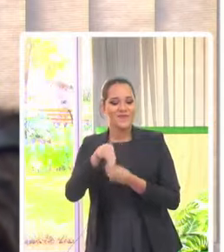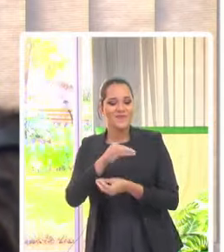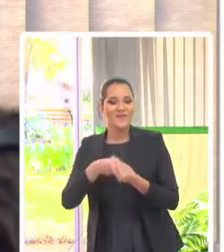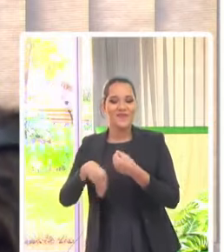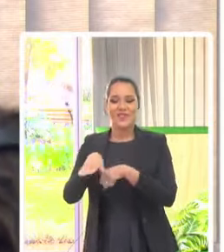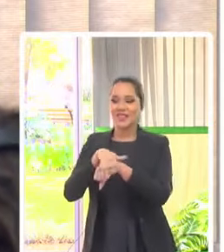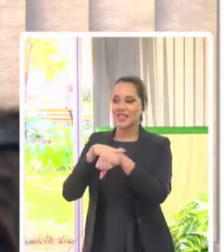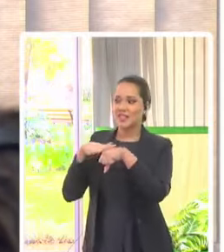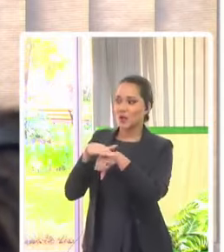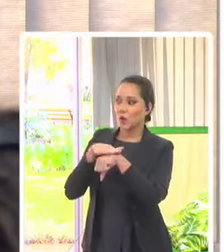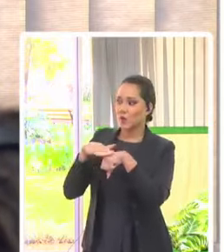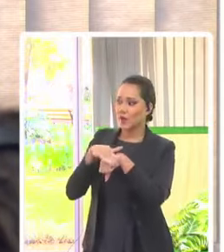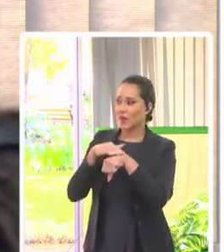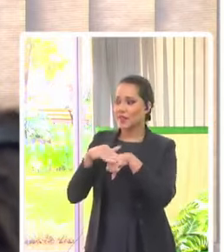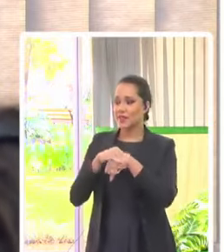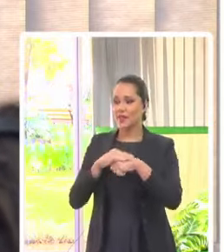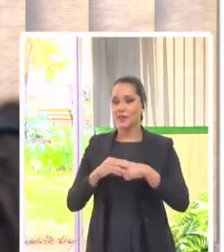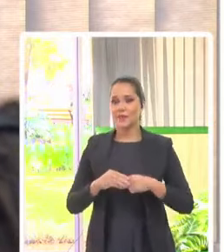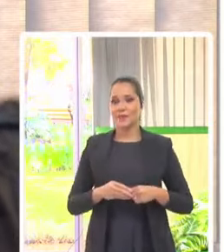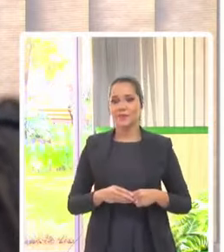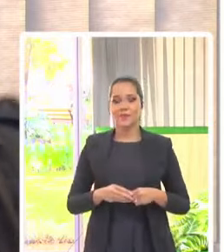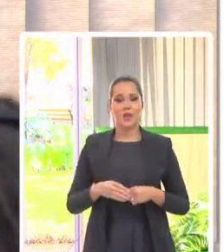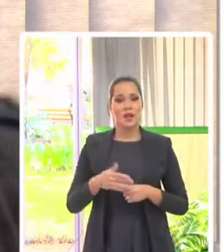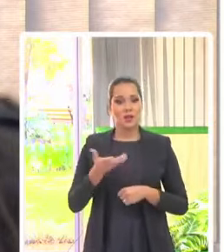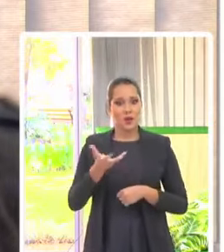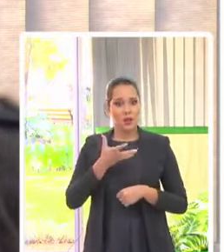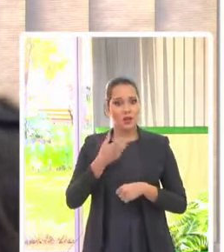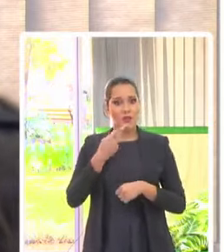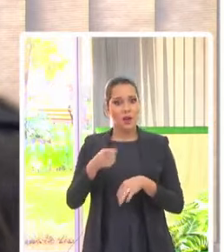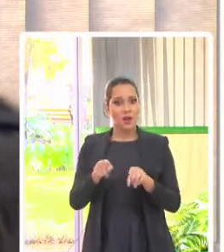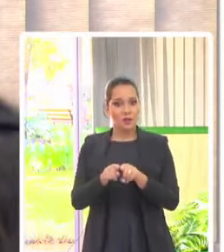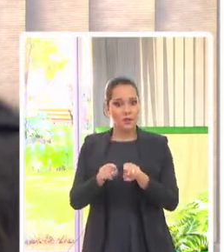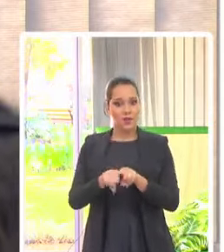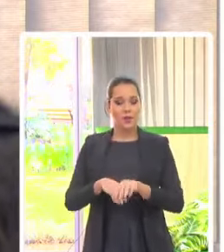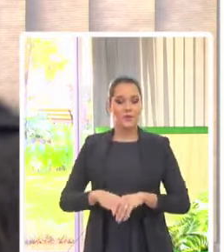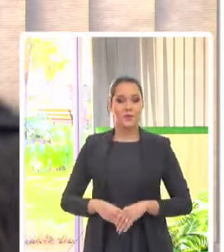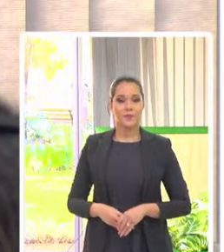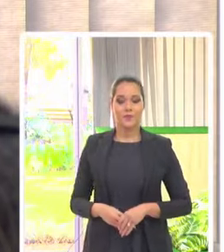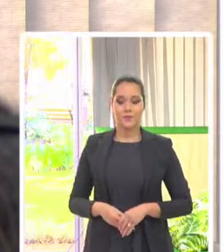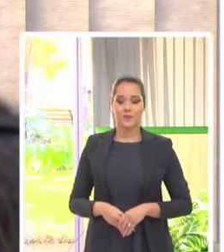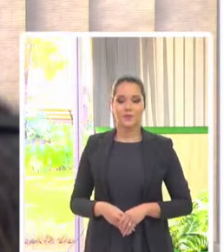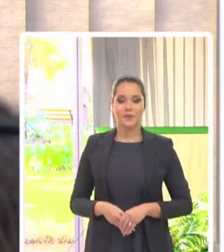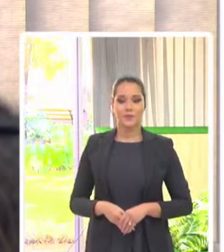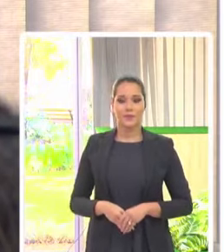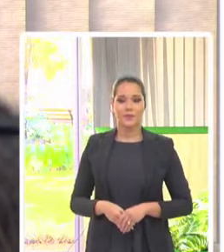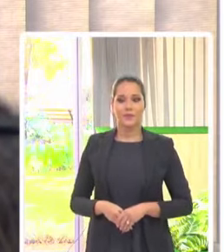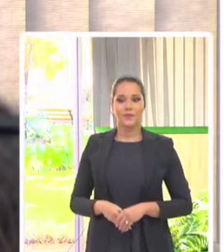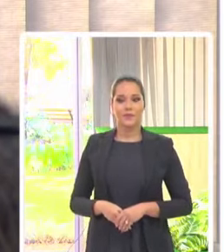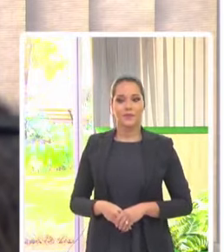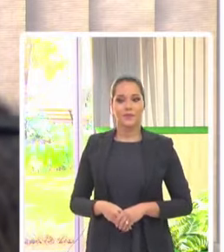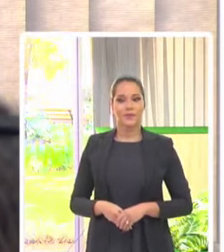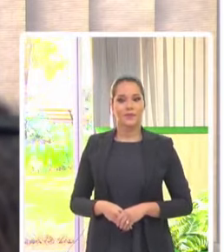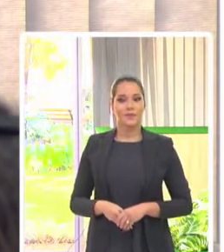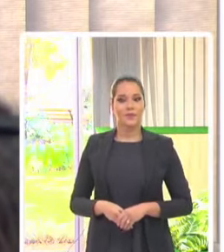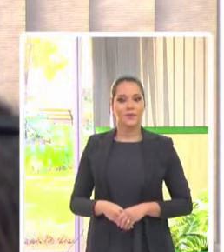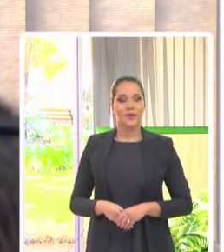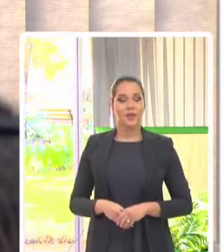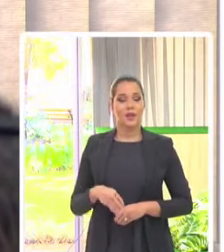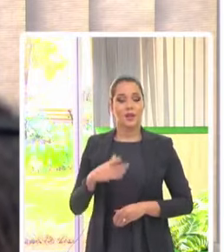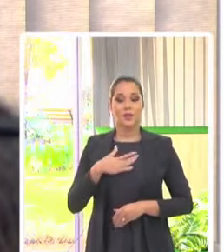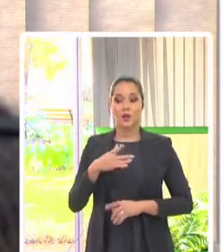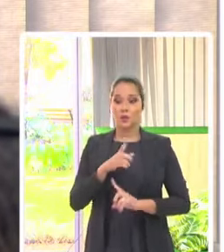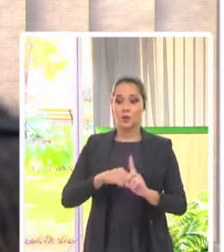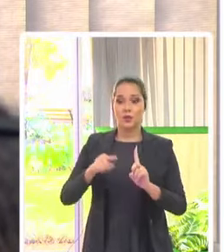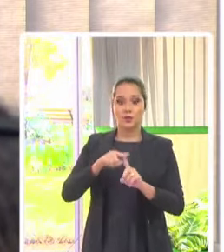And I'd like to share as well that from our mission to India, we had